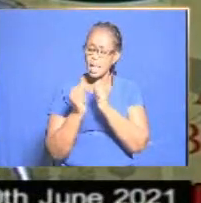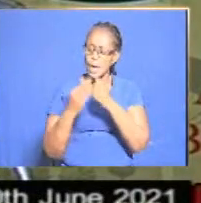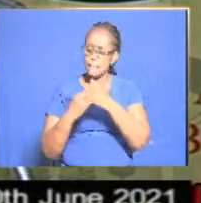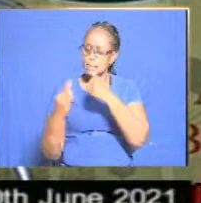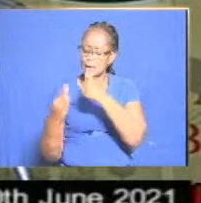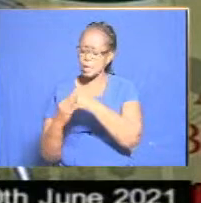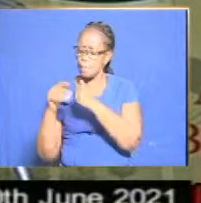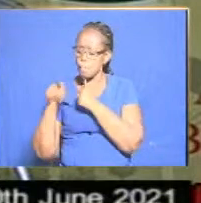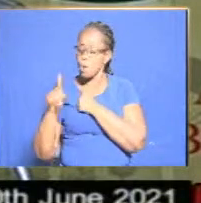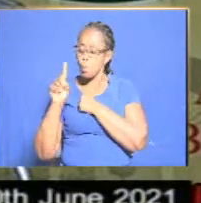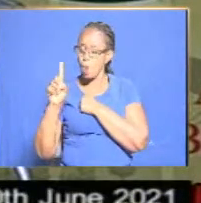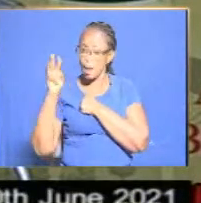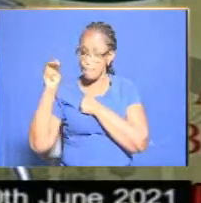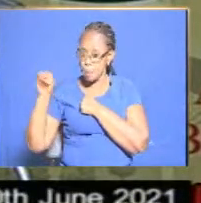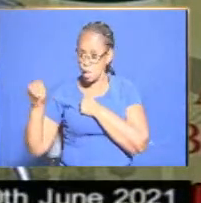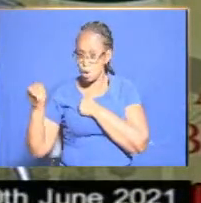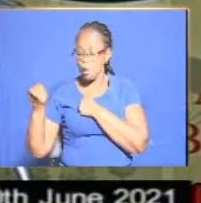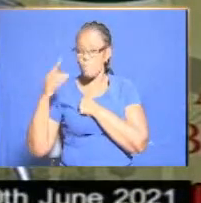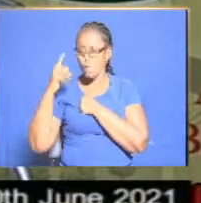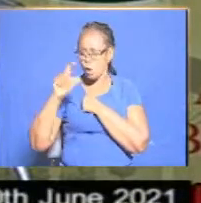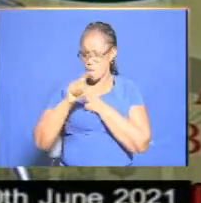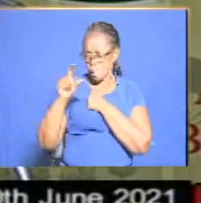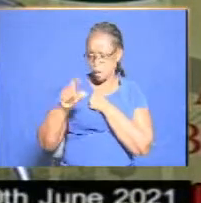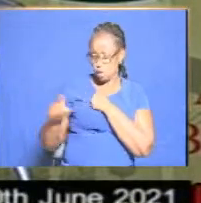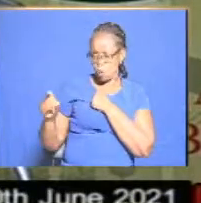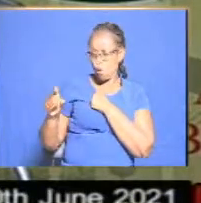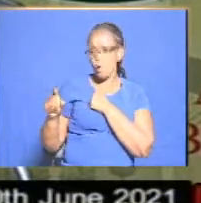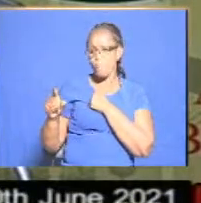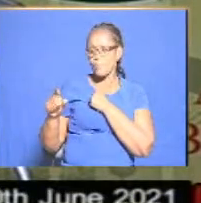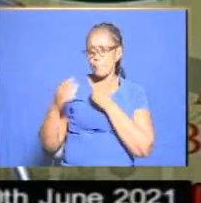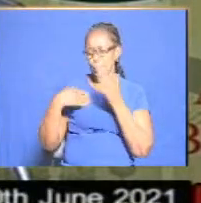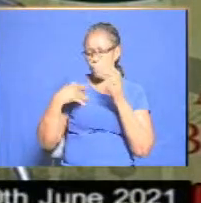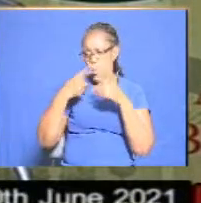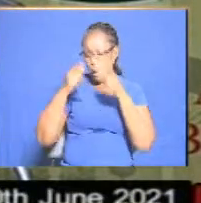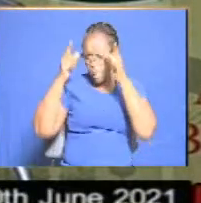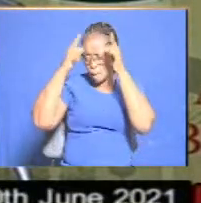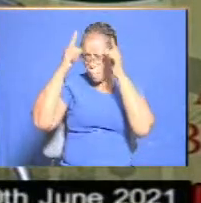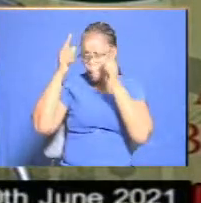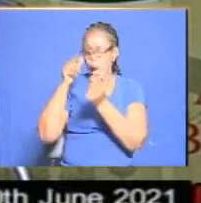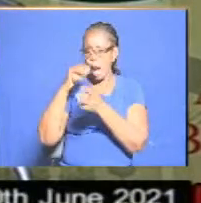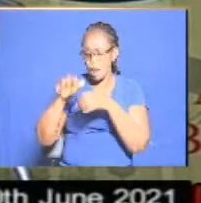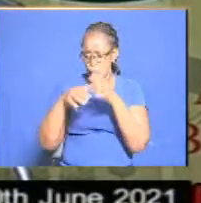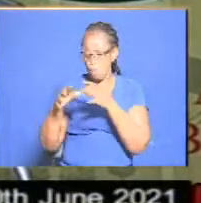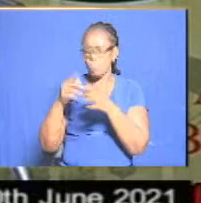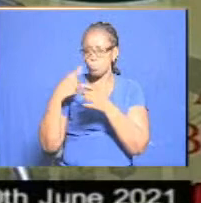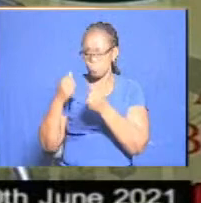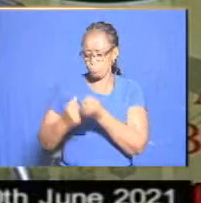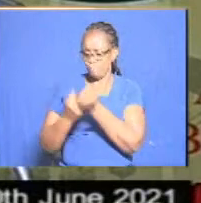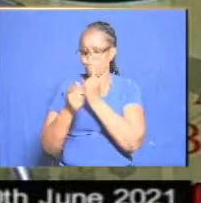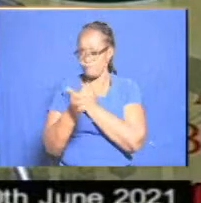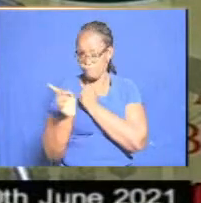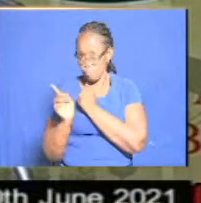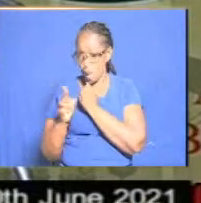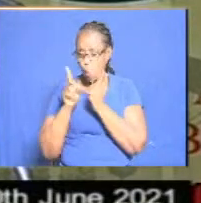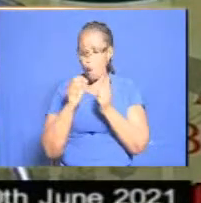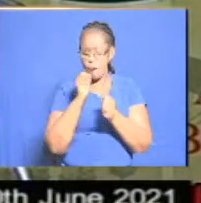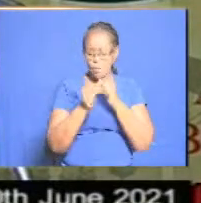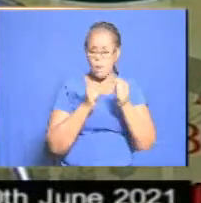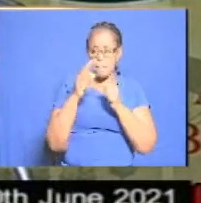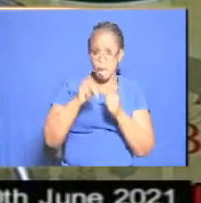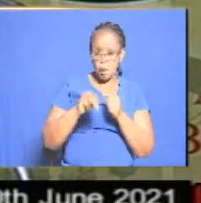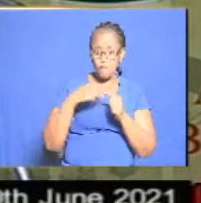₱488.1 million for the Regional Pastoral Livelihood Resilience Project, ₱455 million for the Kenya